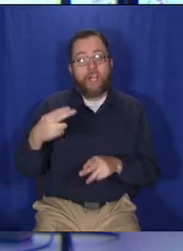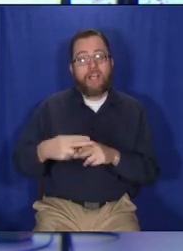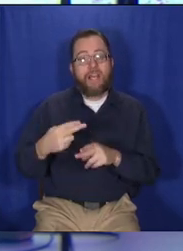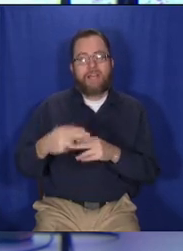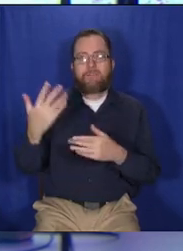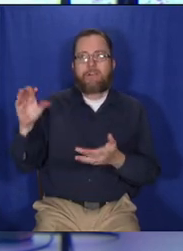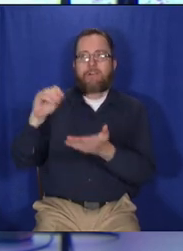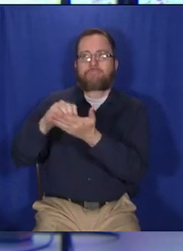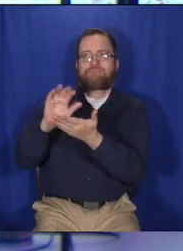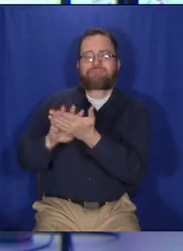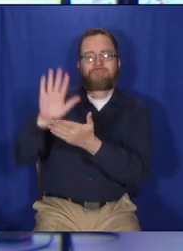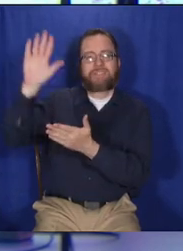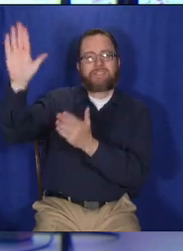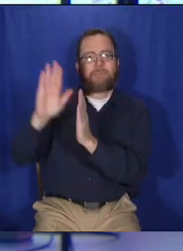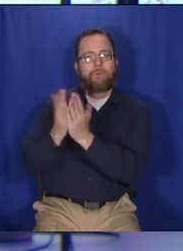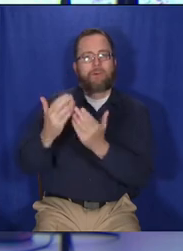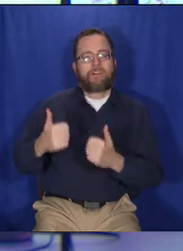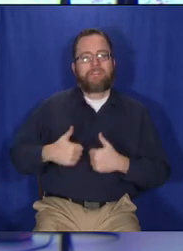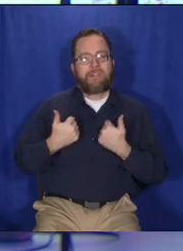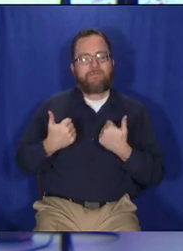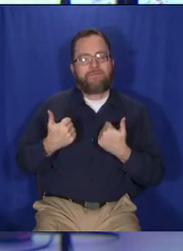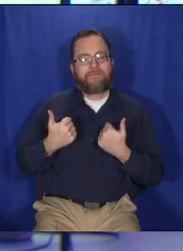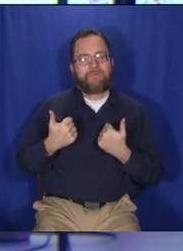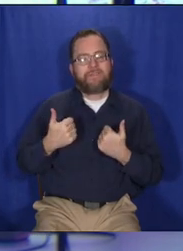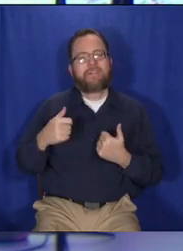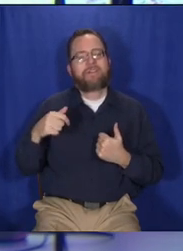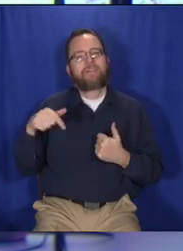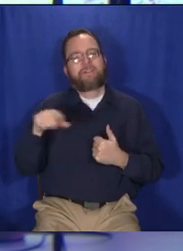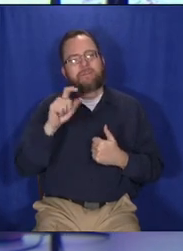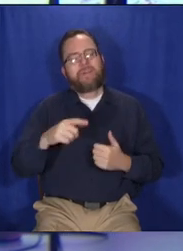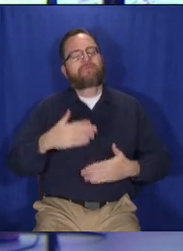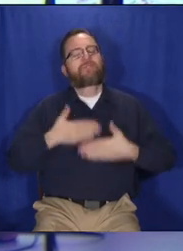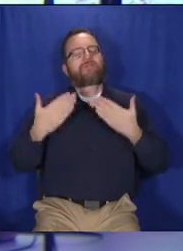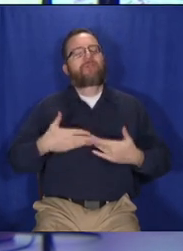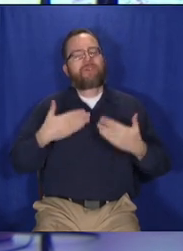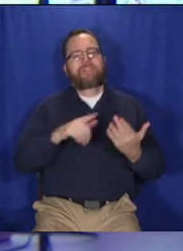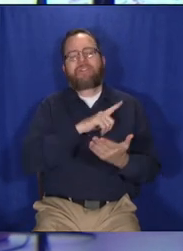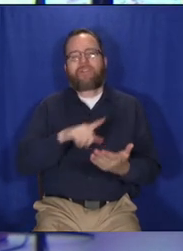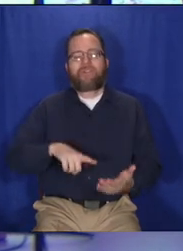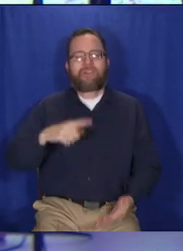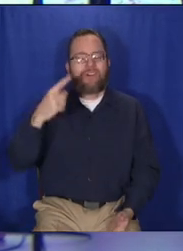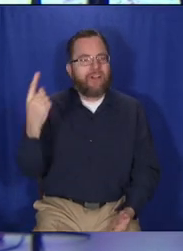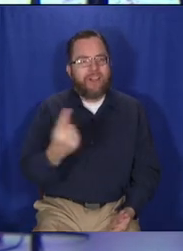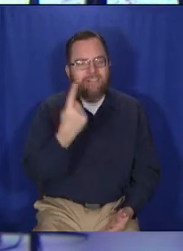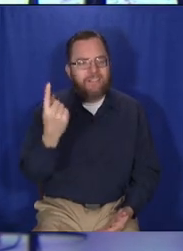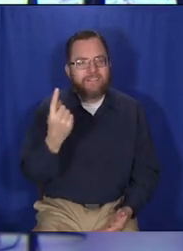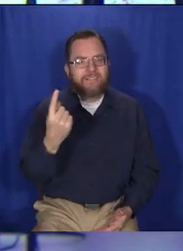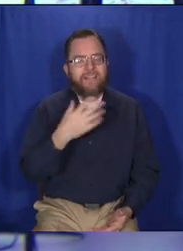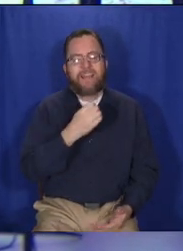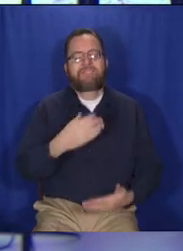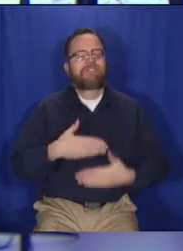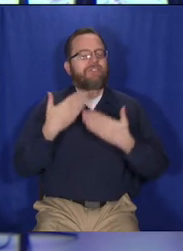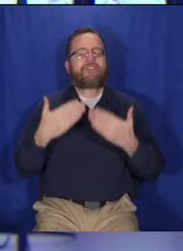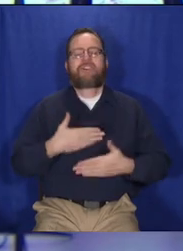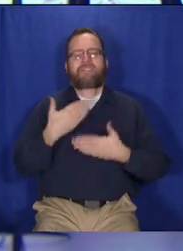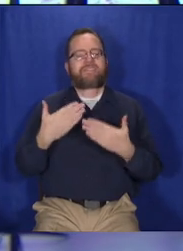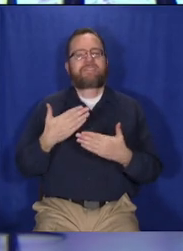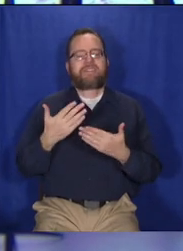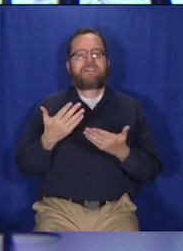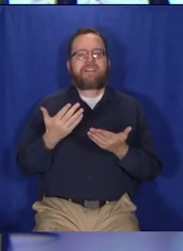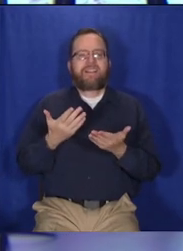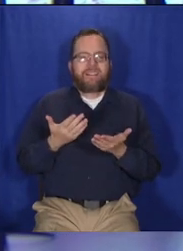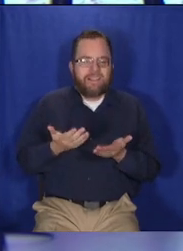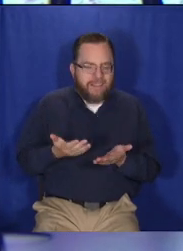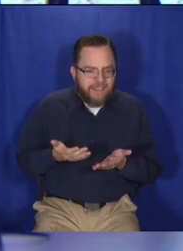life. Rejoice in the Lord always. Again, I say, rejoice. Let your reasonableness